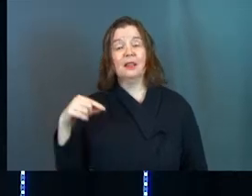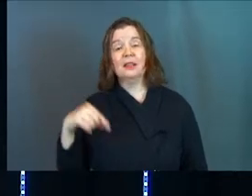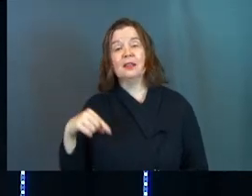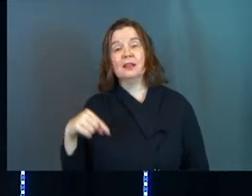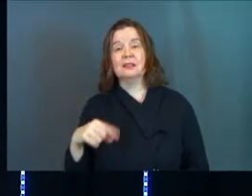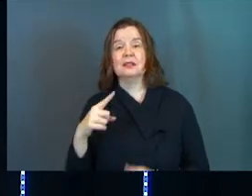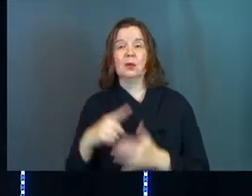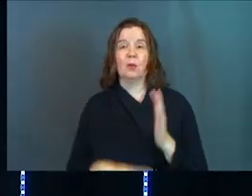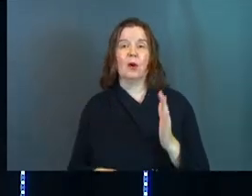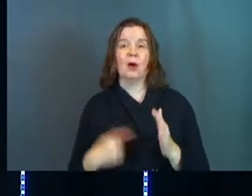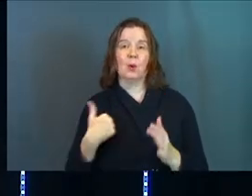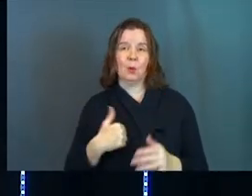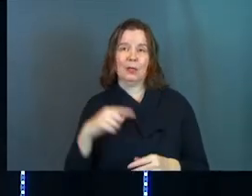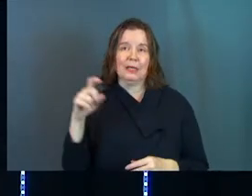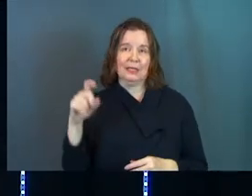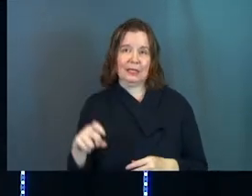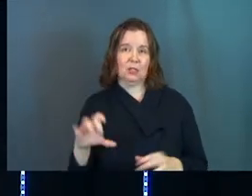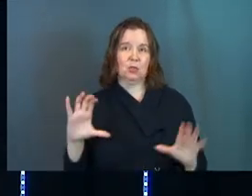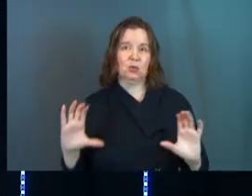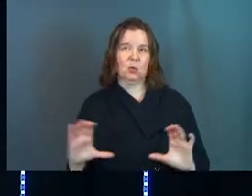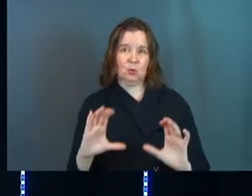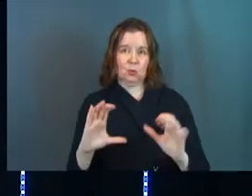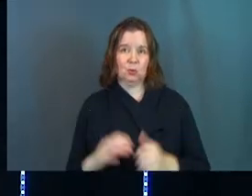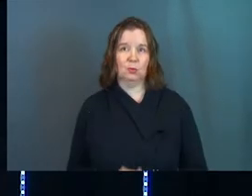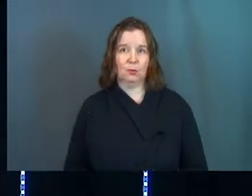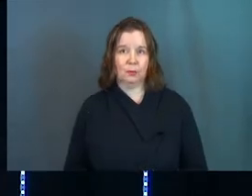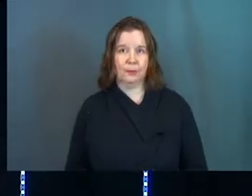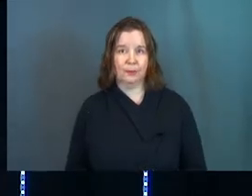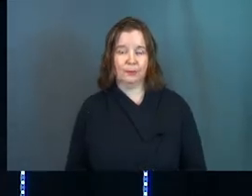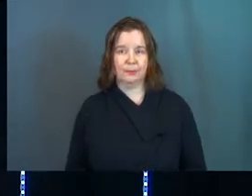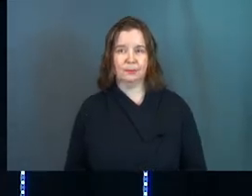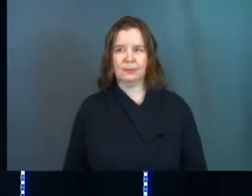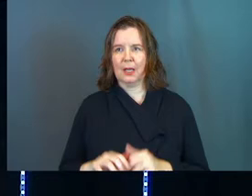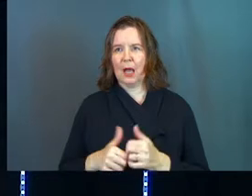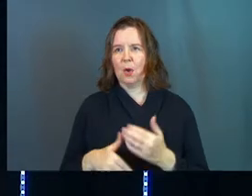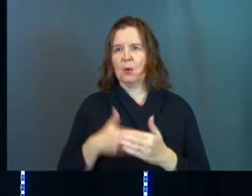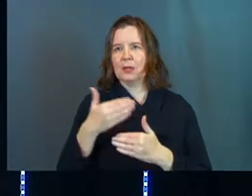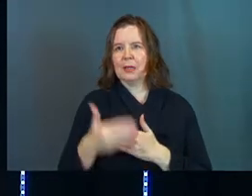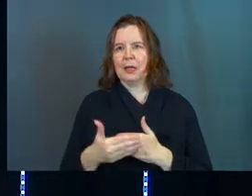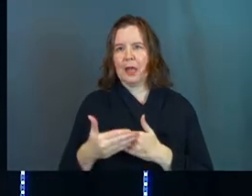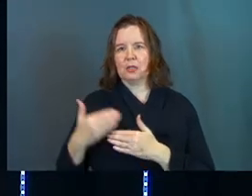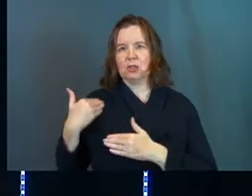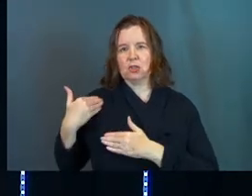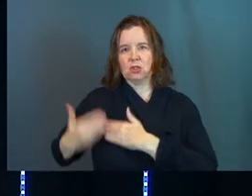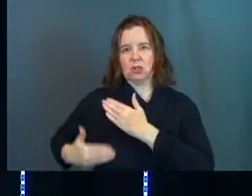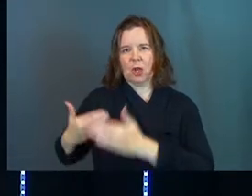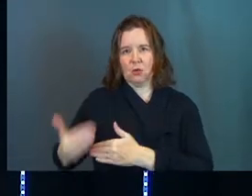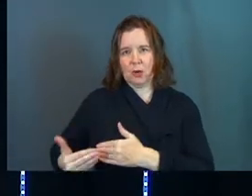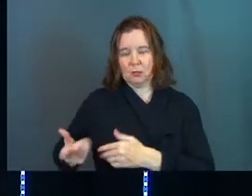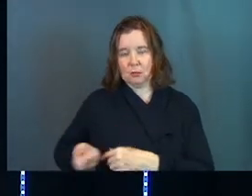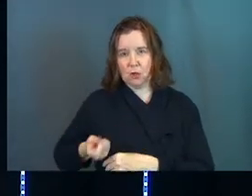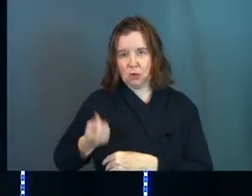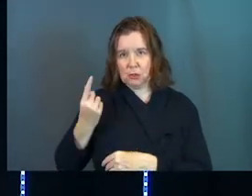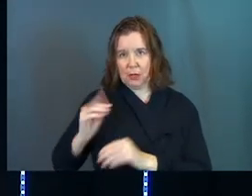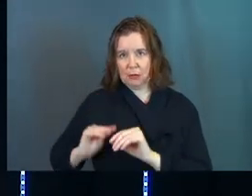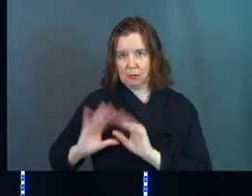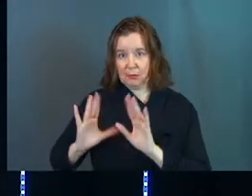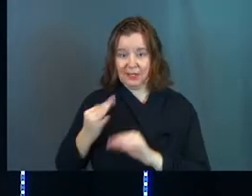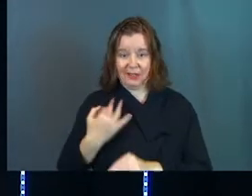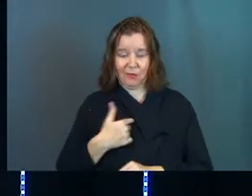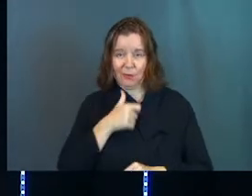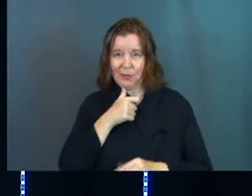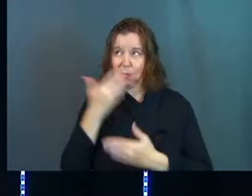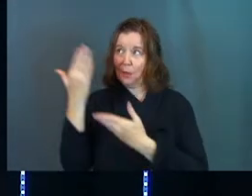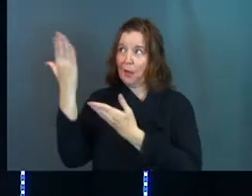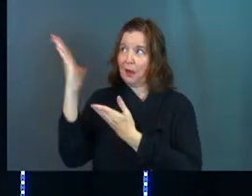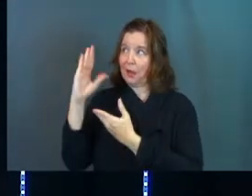This is what we need to do. How can the next generation understand if we don't